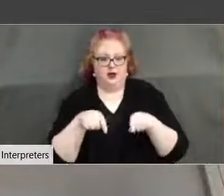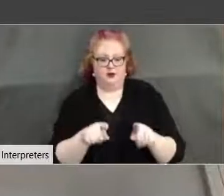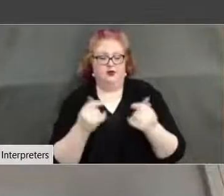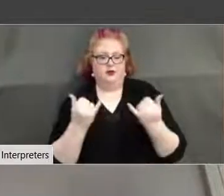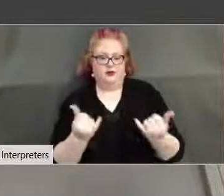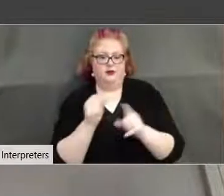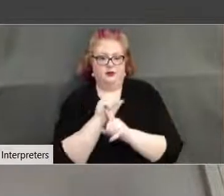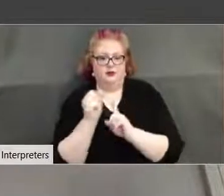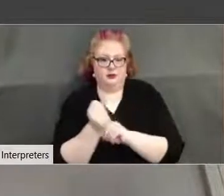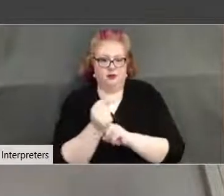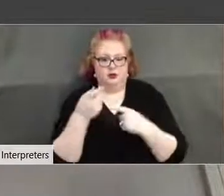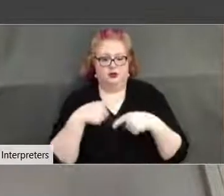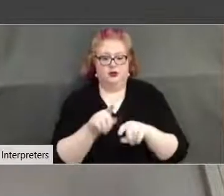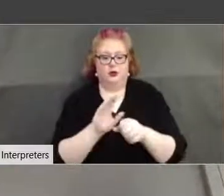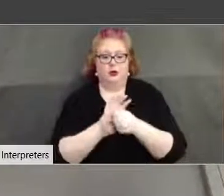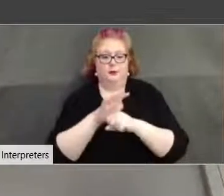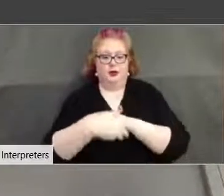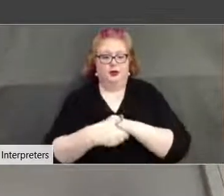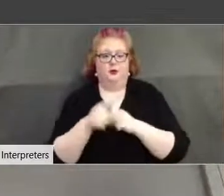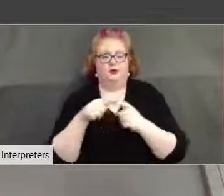offer we can for the city of Little Rock.